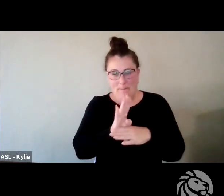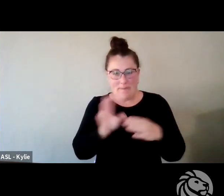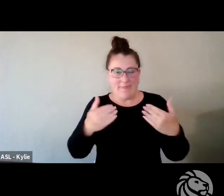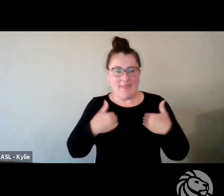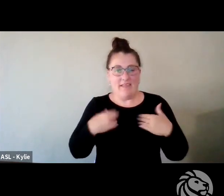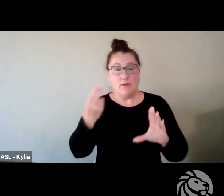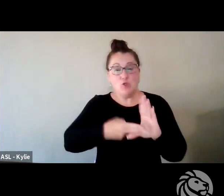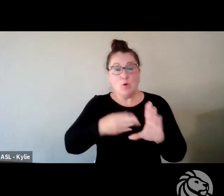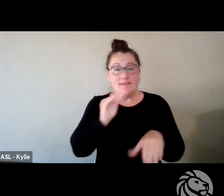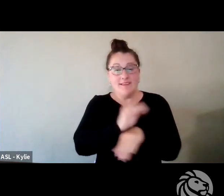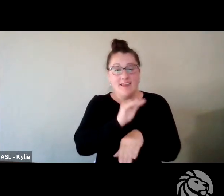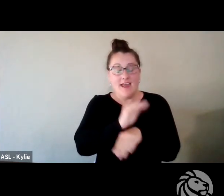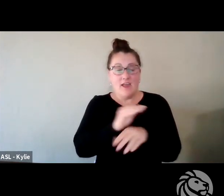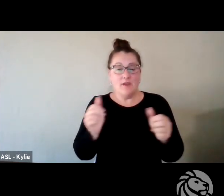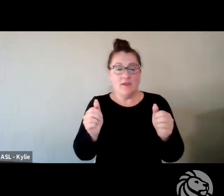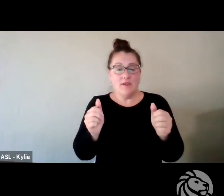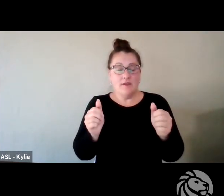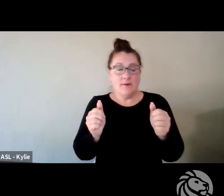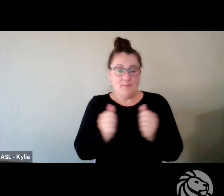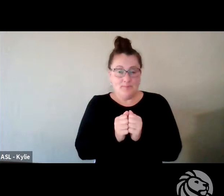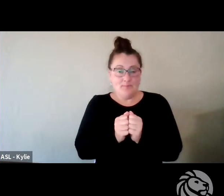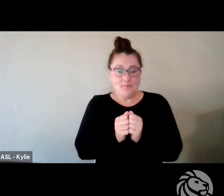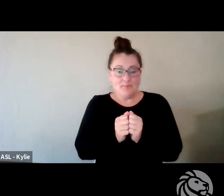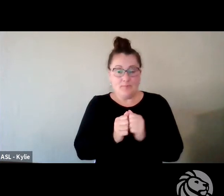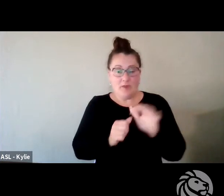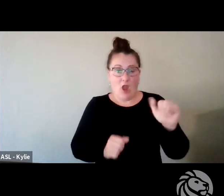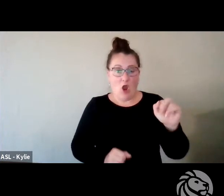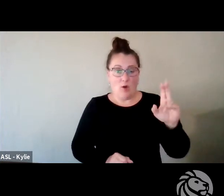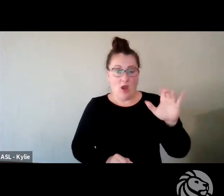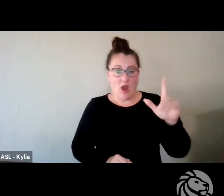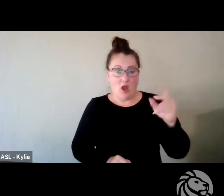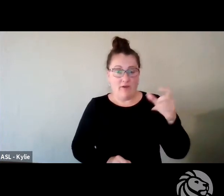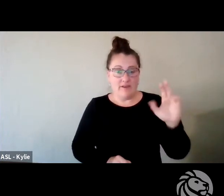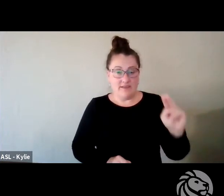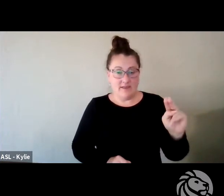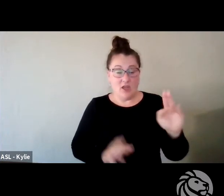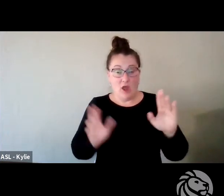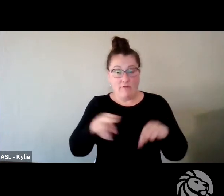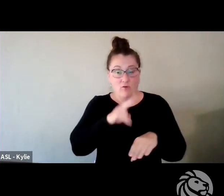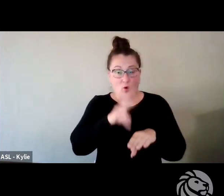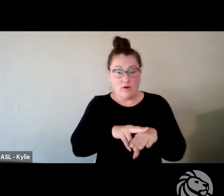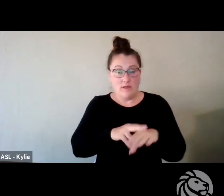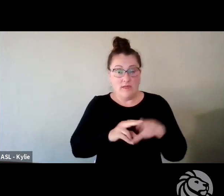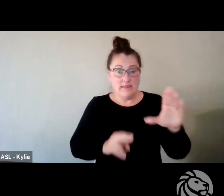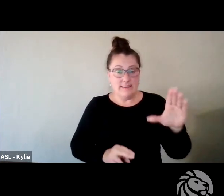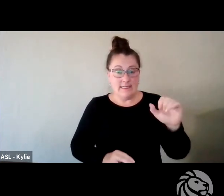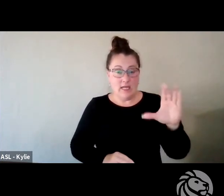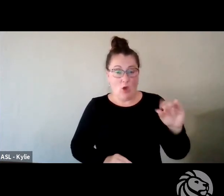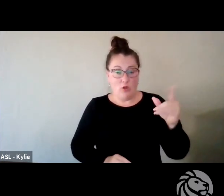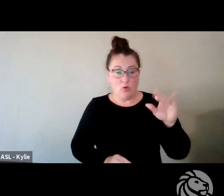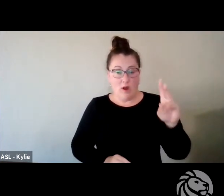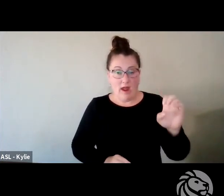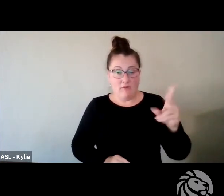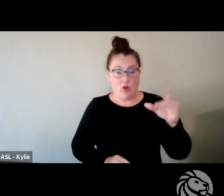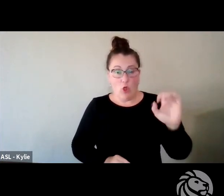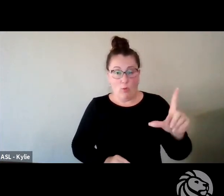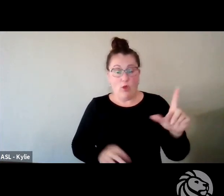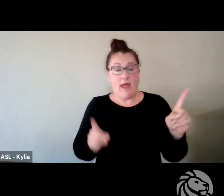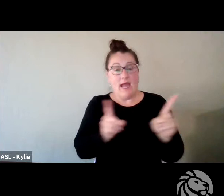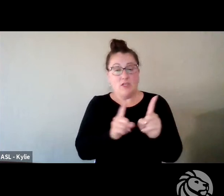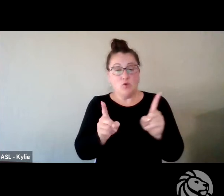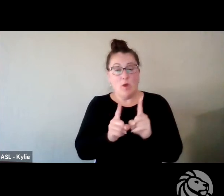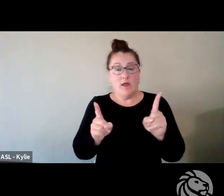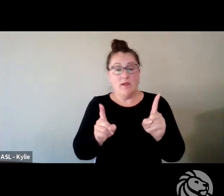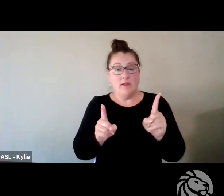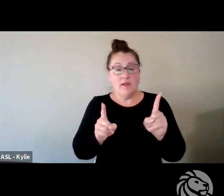joined tonight by Arianna Huffington, of course, the CEO of Thrive Global, as well as the